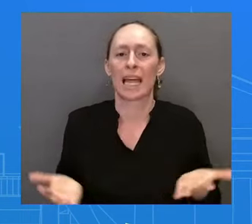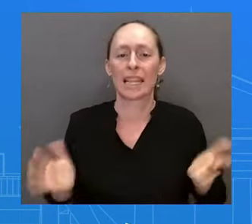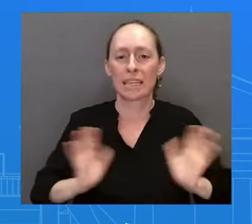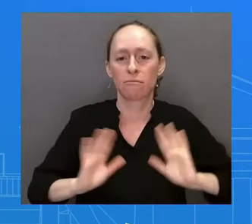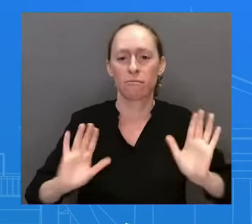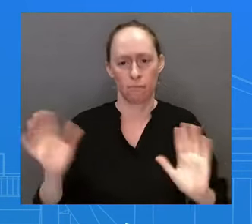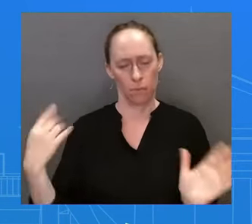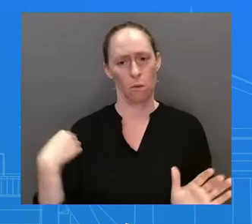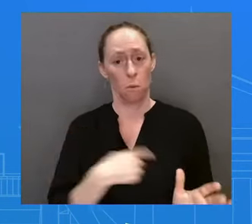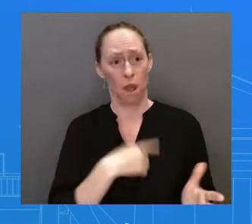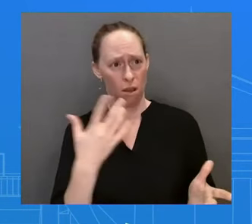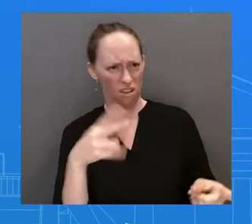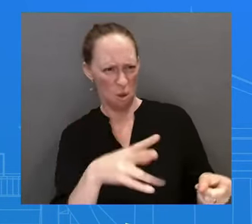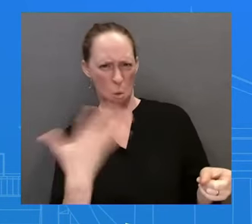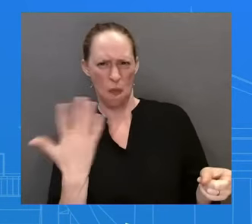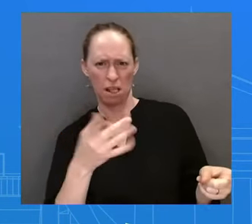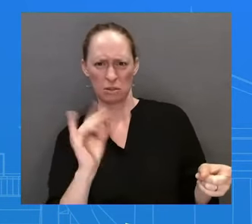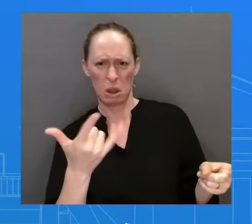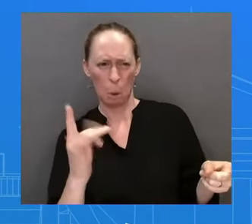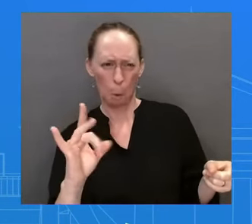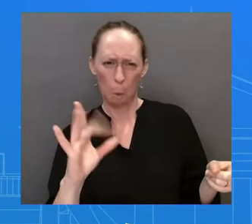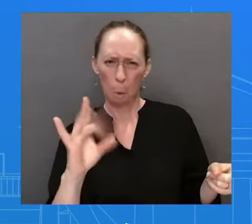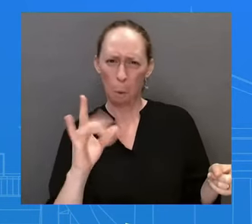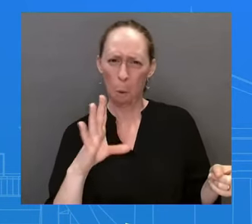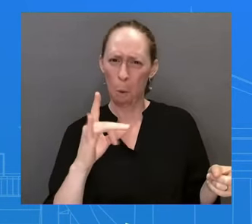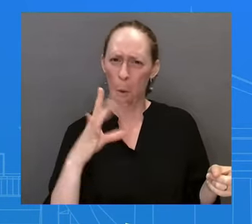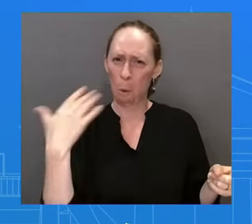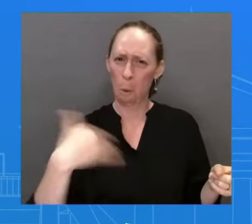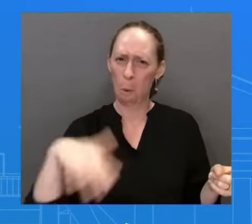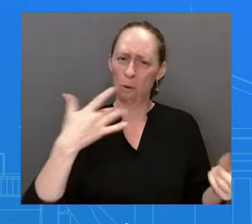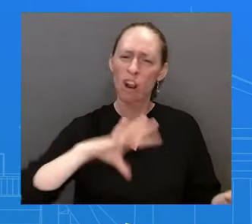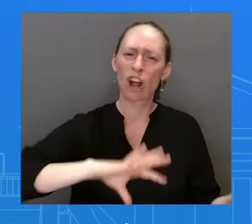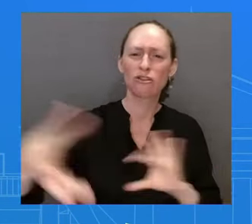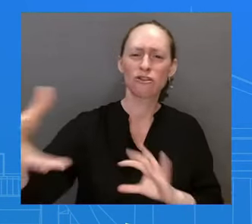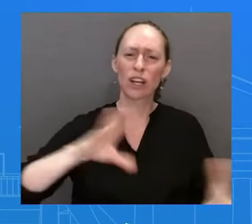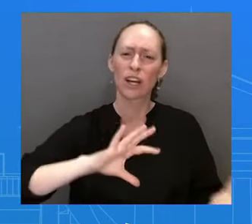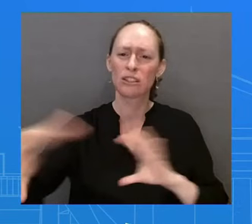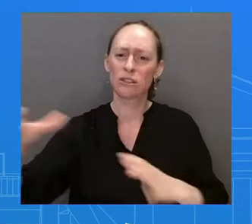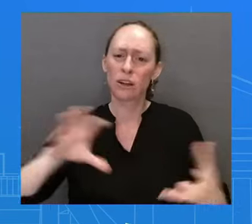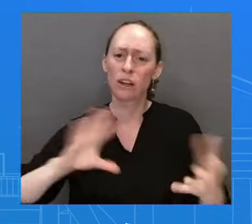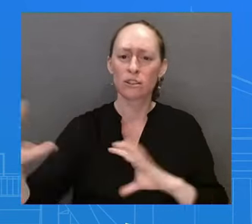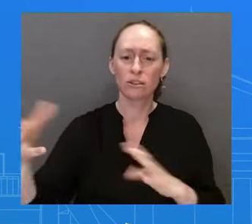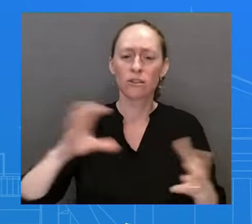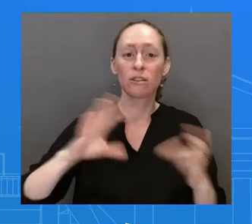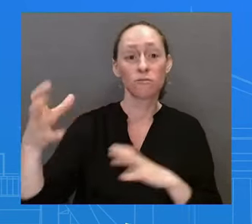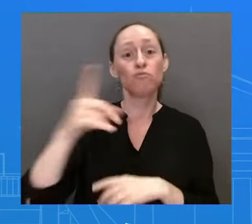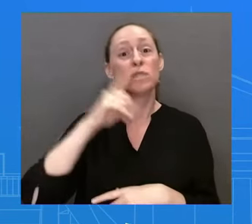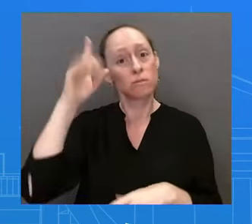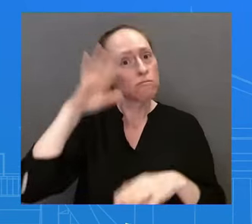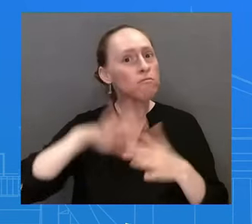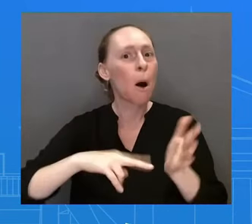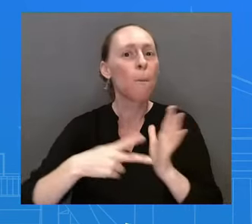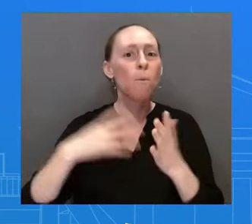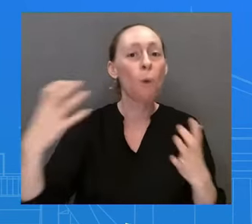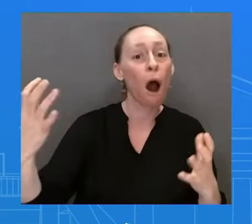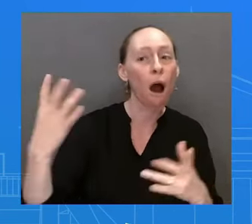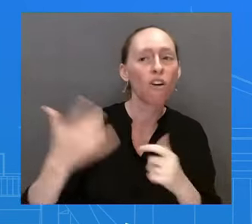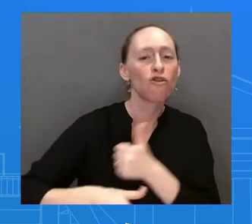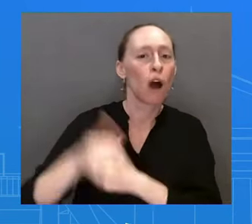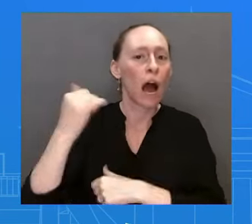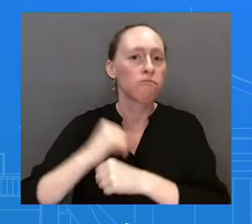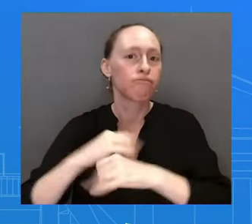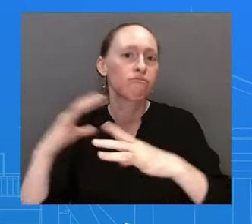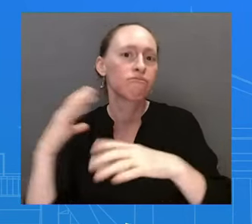realms, not just the nuclear ambitions, but the increasing ballistic missile capabilities, the burgeoning defense relationship with Russia,